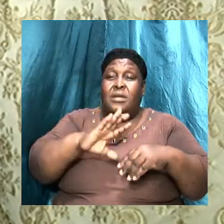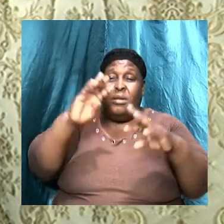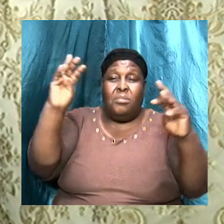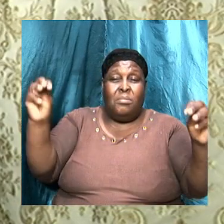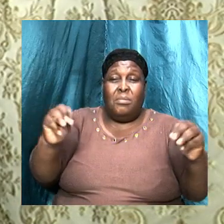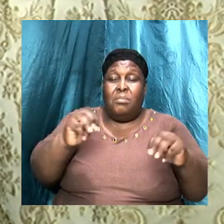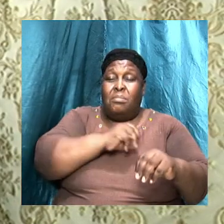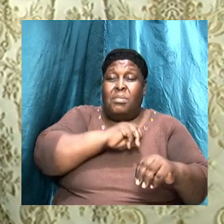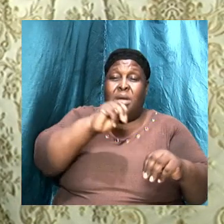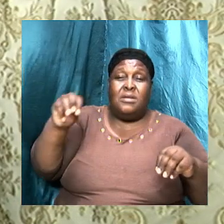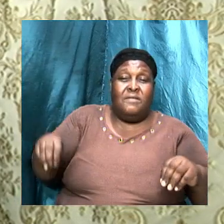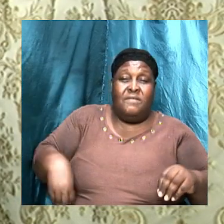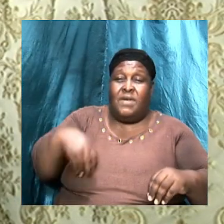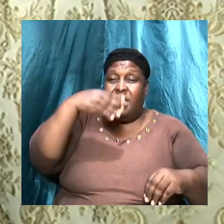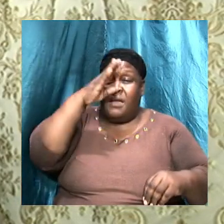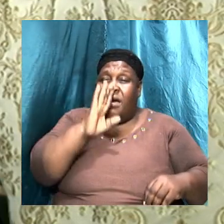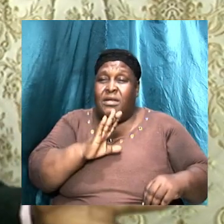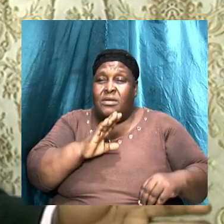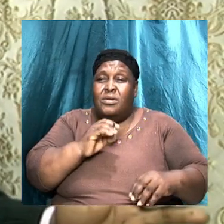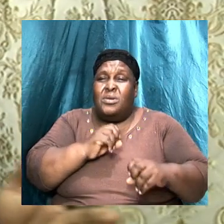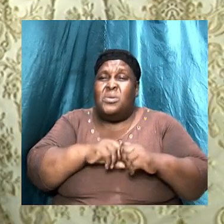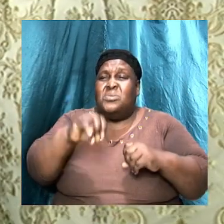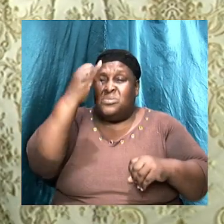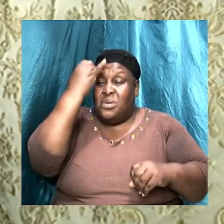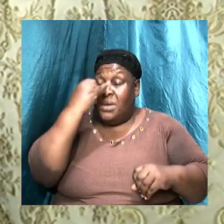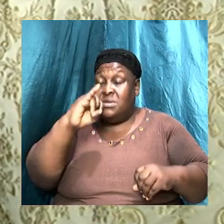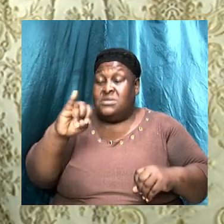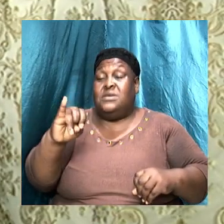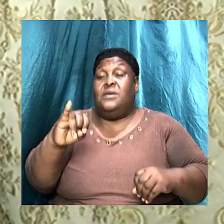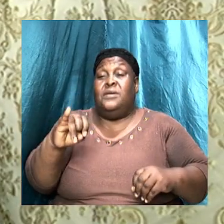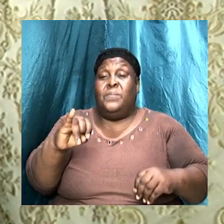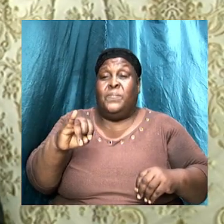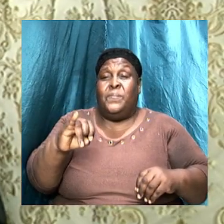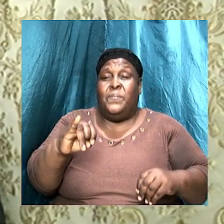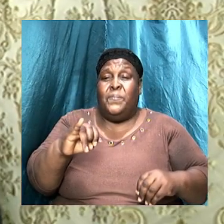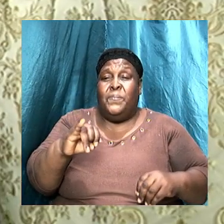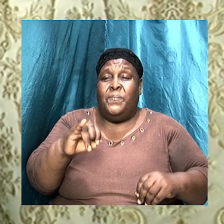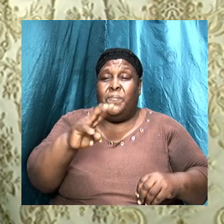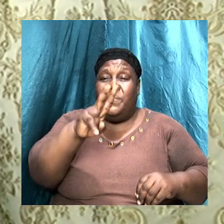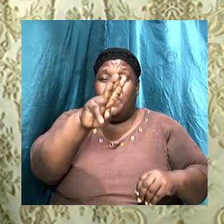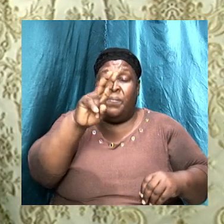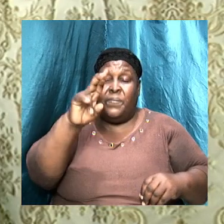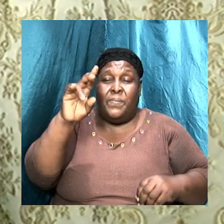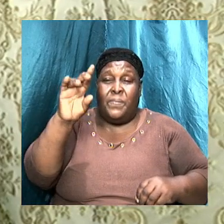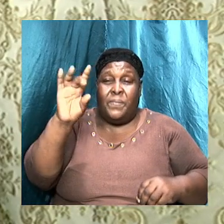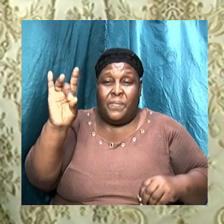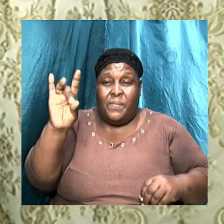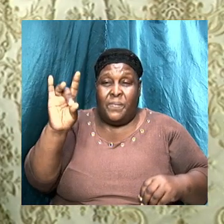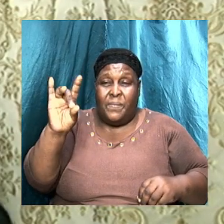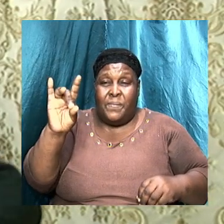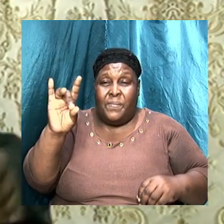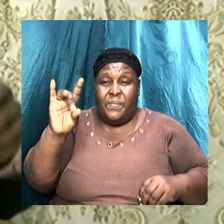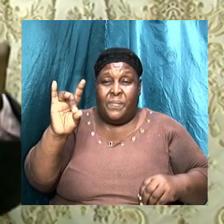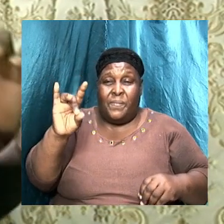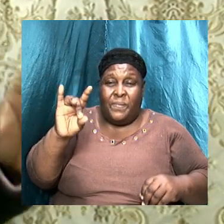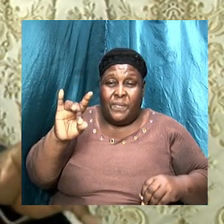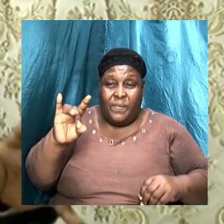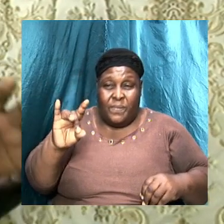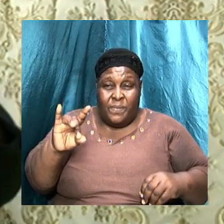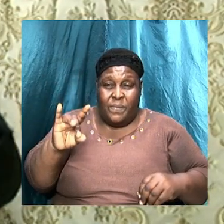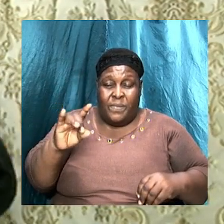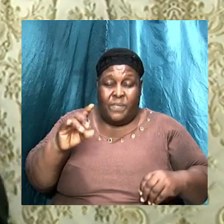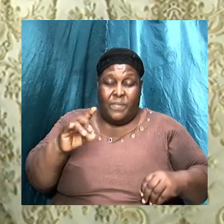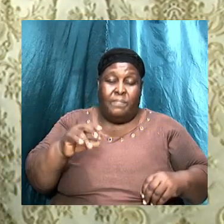oh glory to God so Isaiah now let us look at Isaiah 28 oh glory to God 11